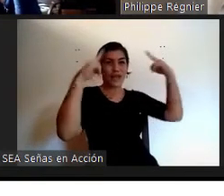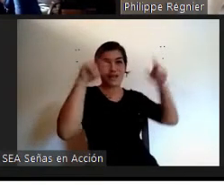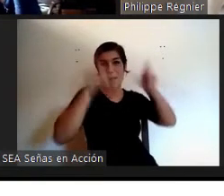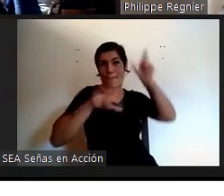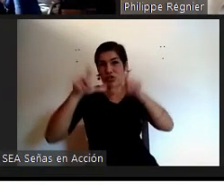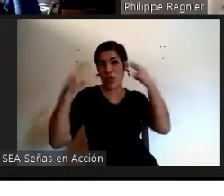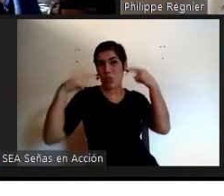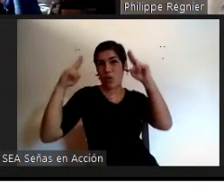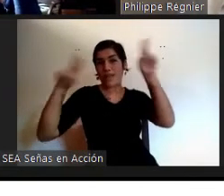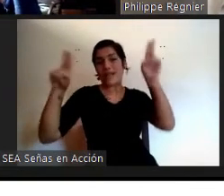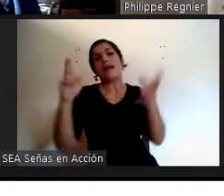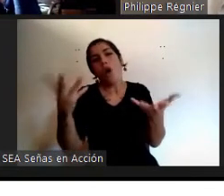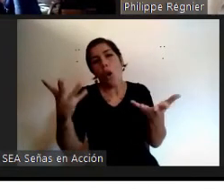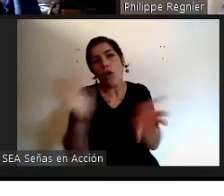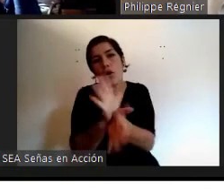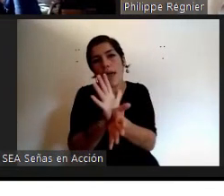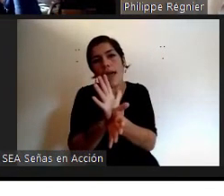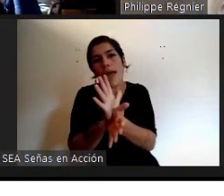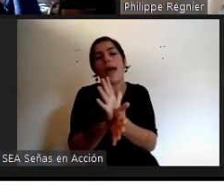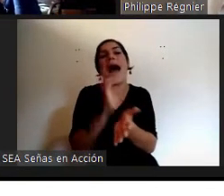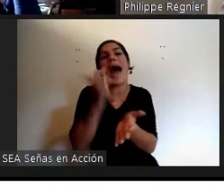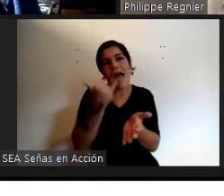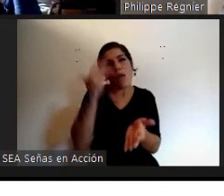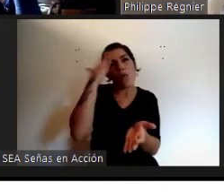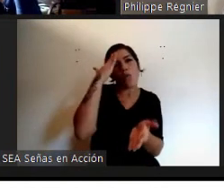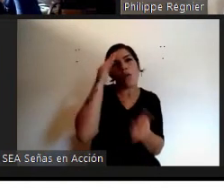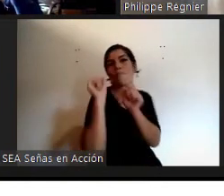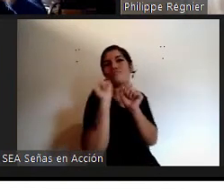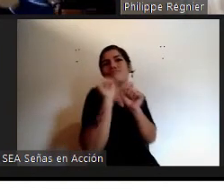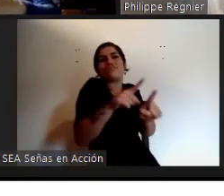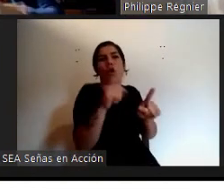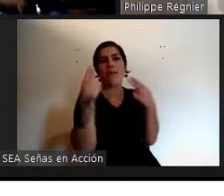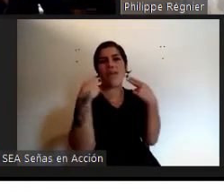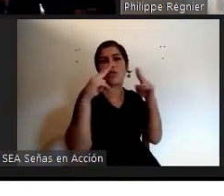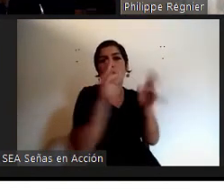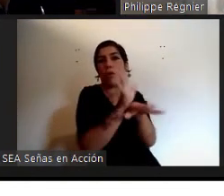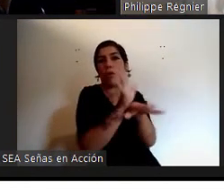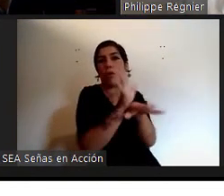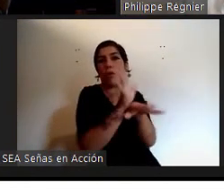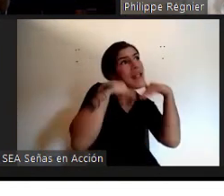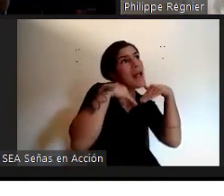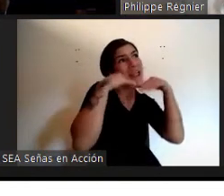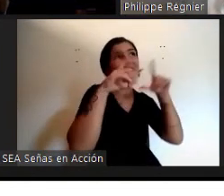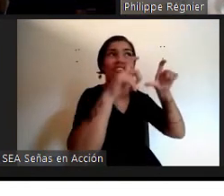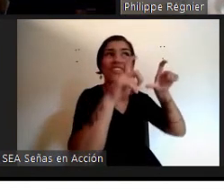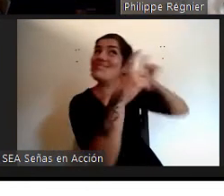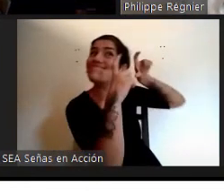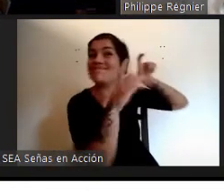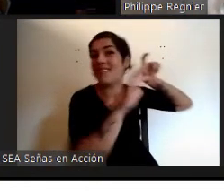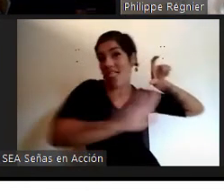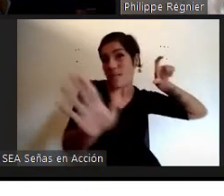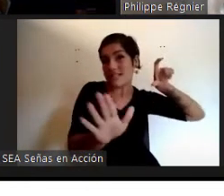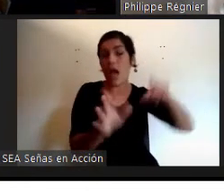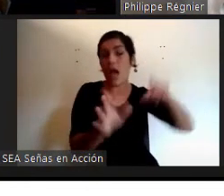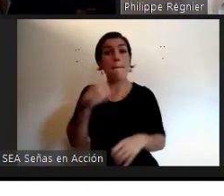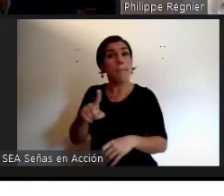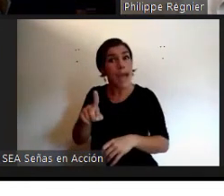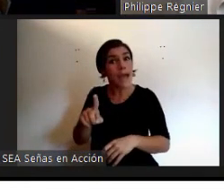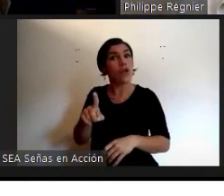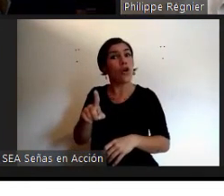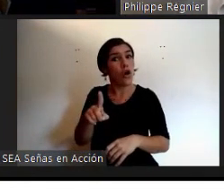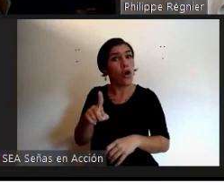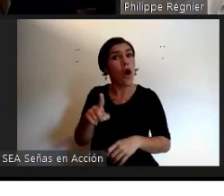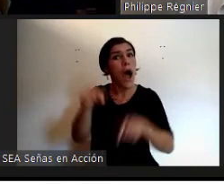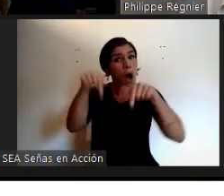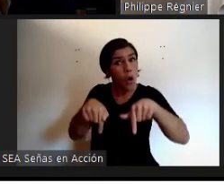museums, but touristization of culture, this phenomenon has to do with museums that haven't worked